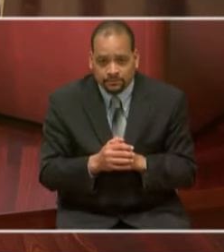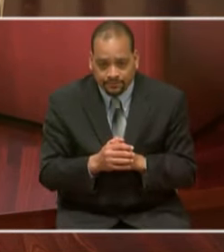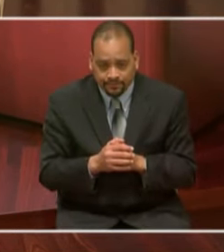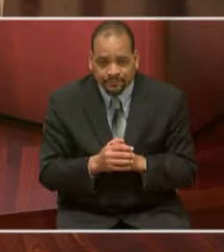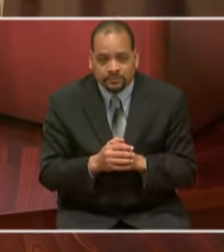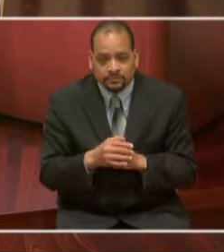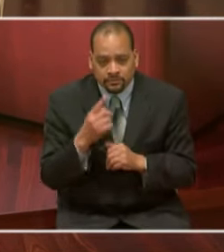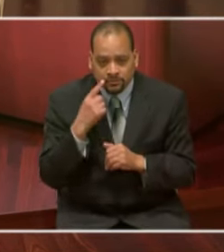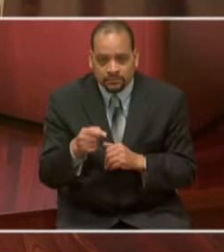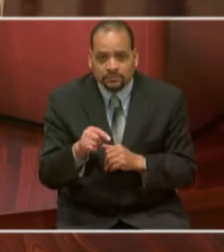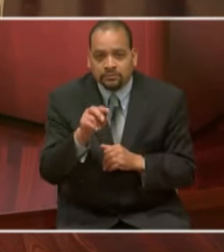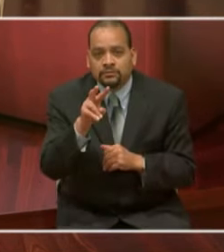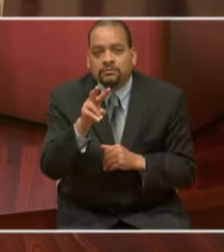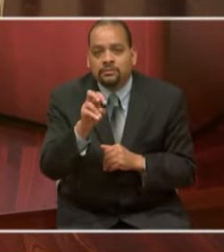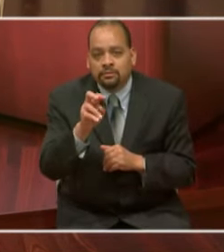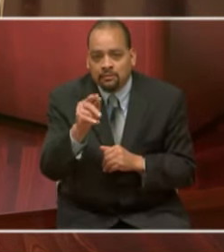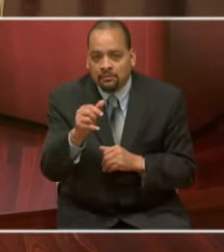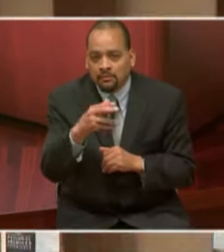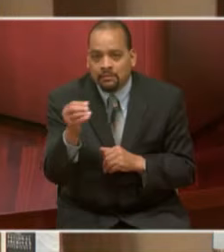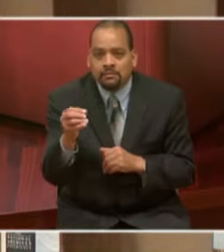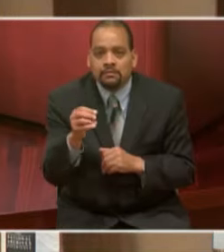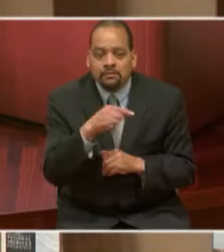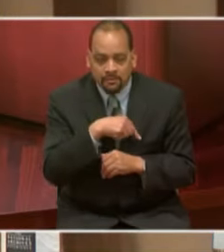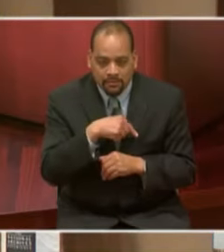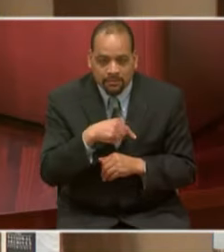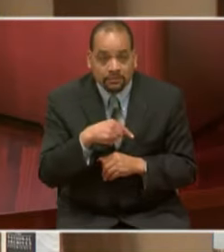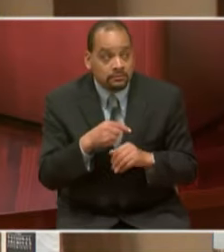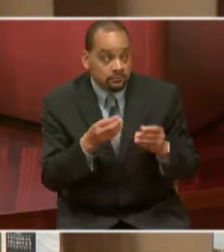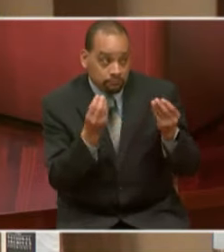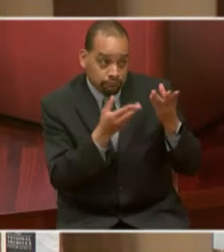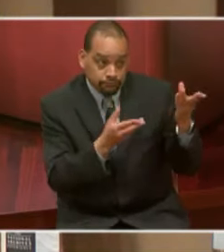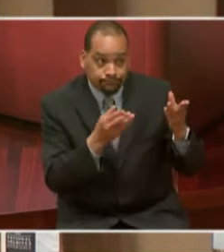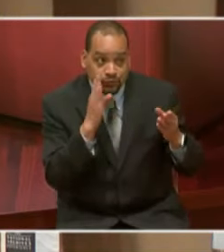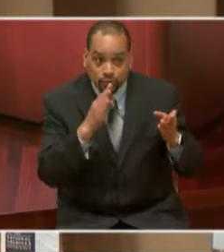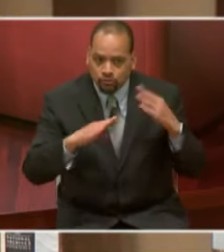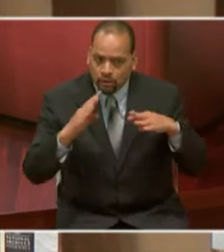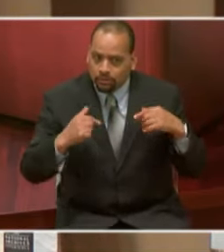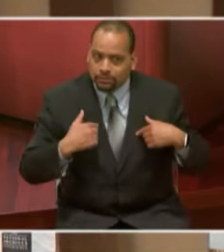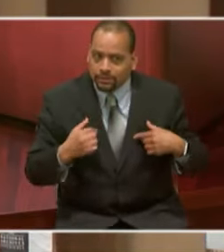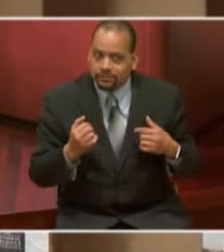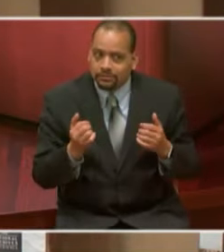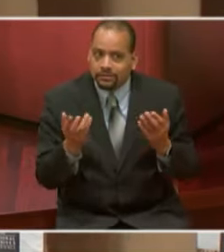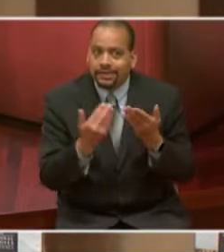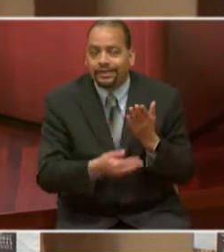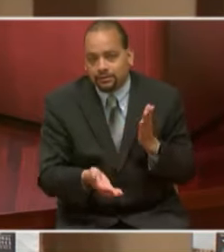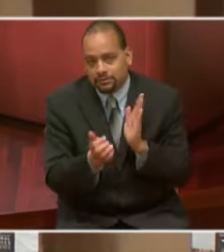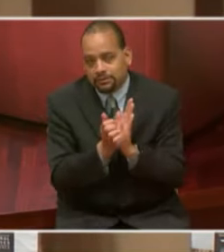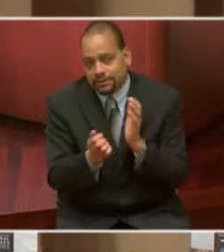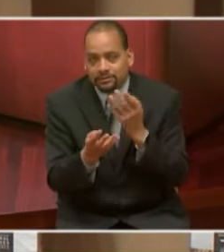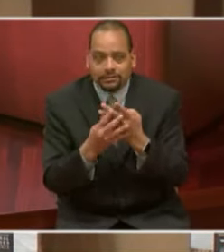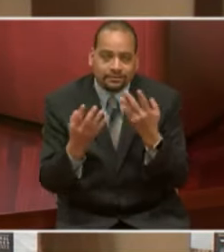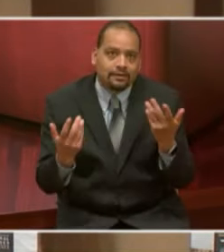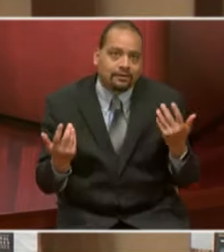If the Supreme Court make a decision and go the other way, it would be a major